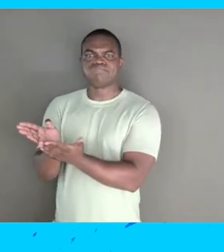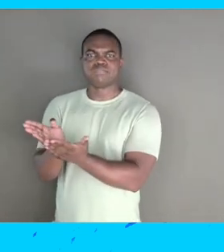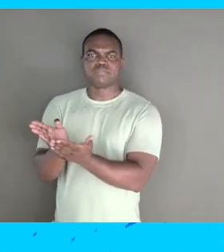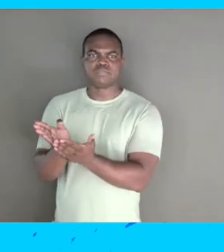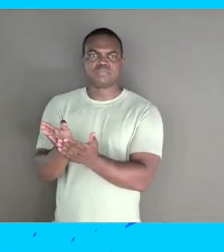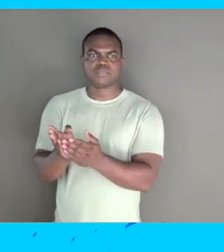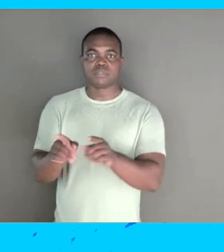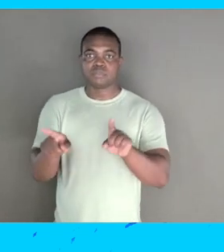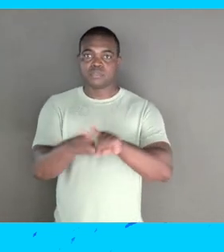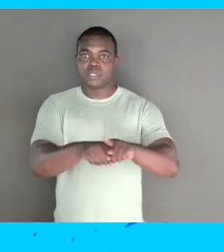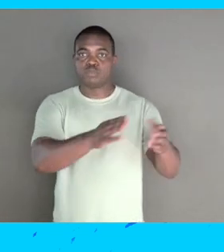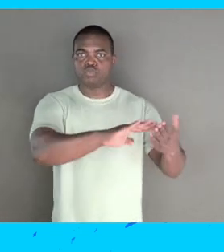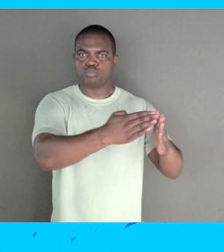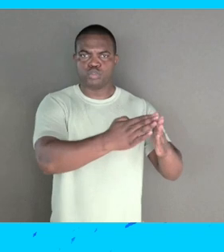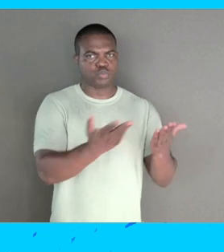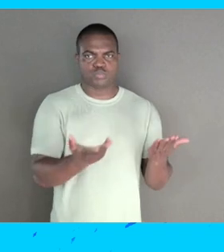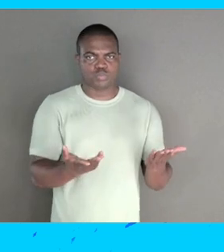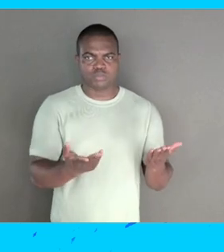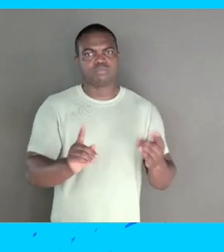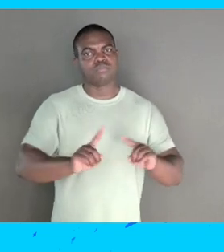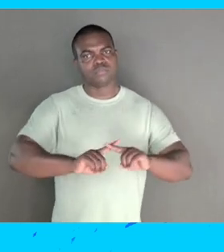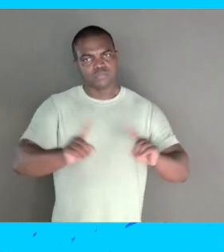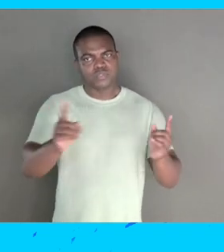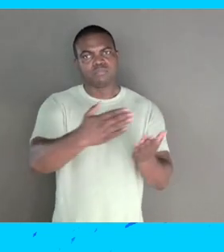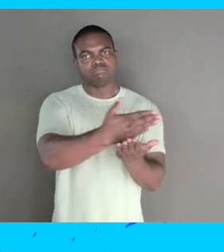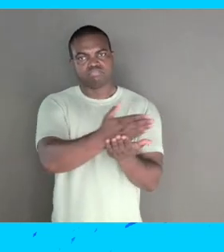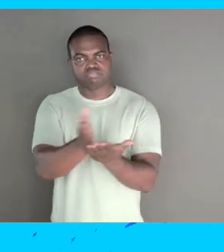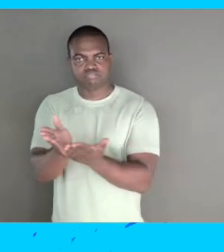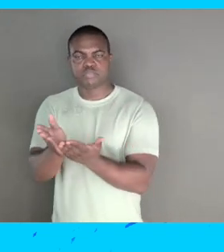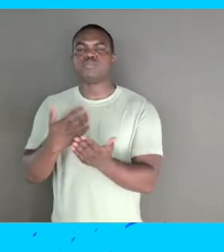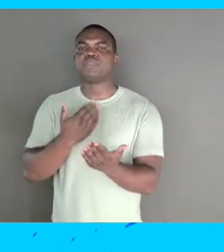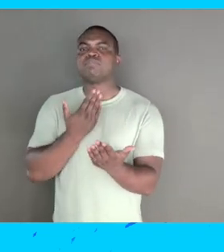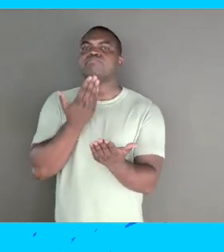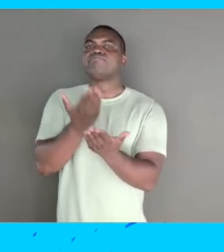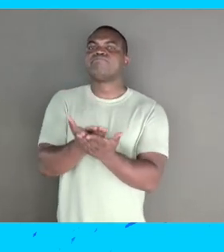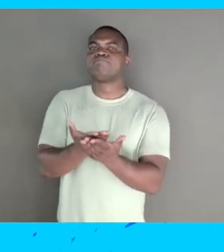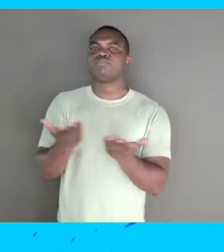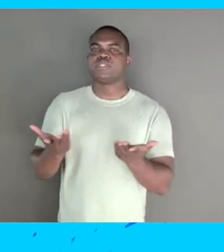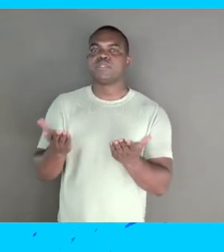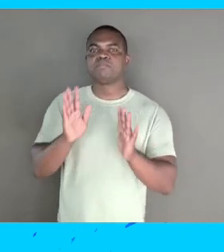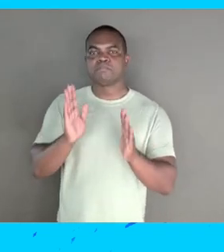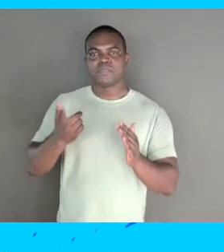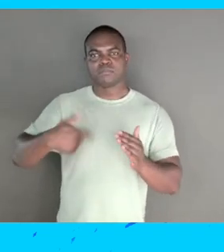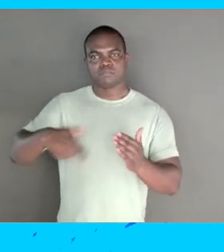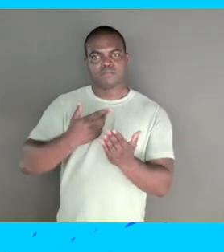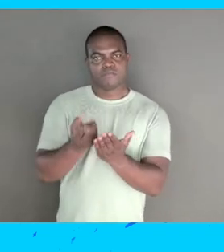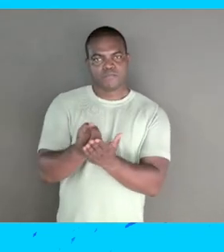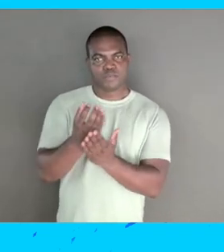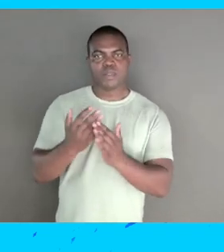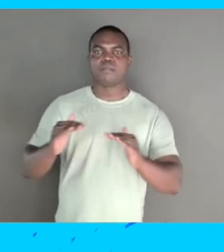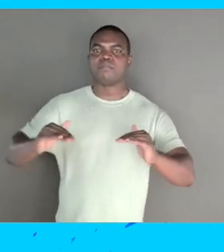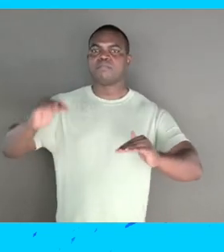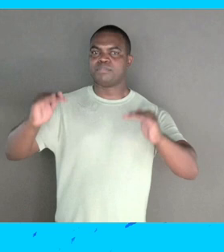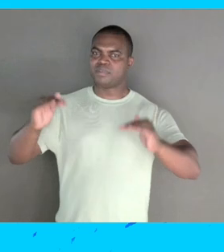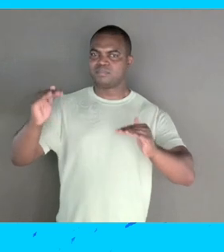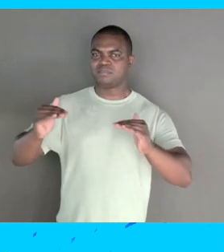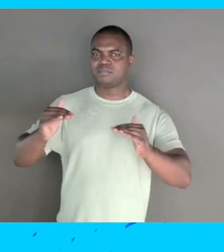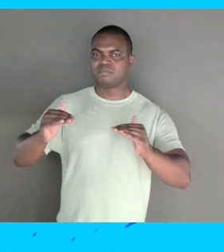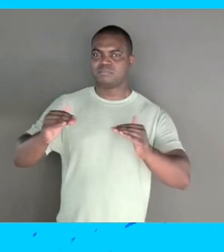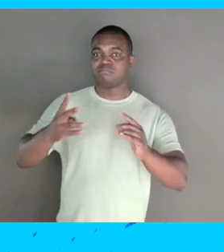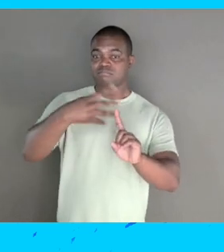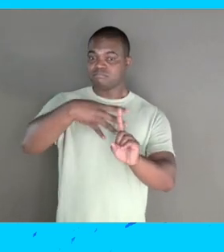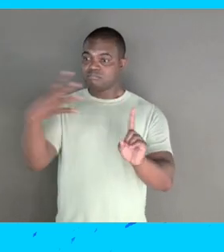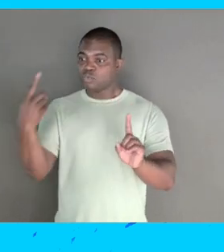we get to balance and to include everyone according to their needs within the community. And